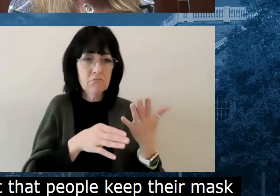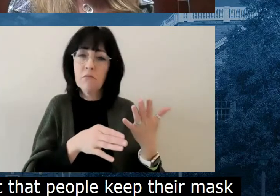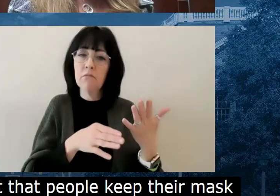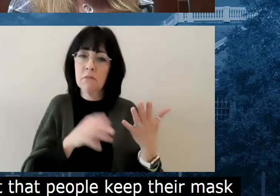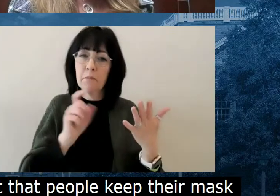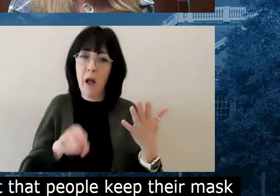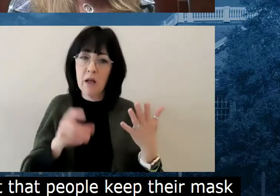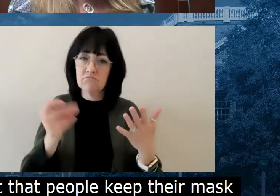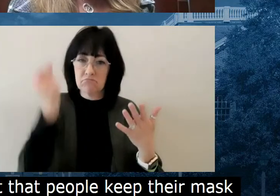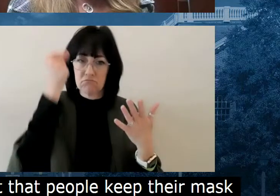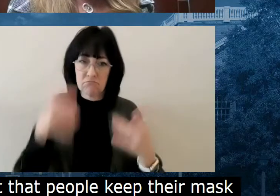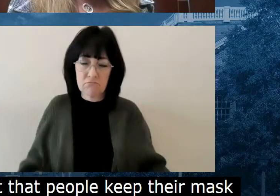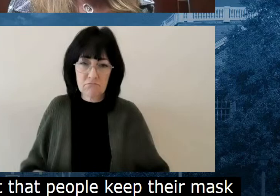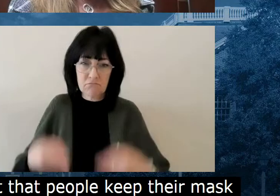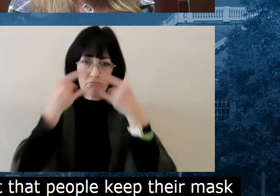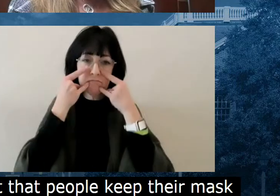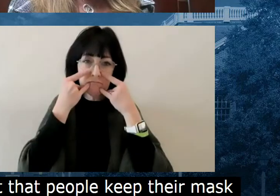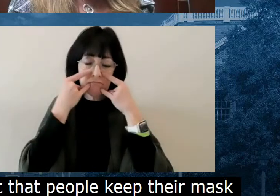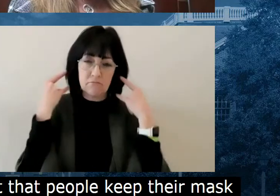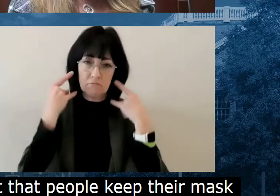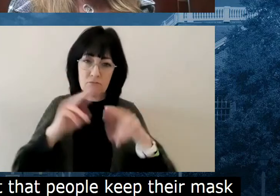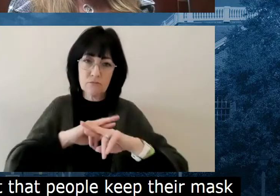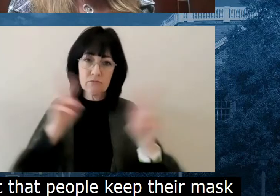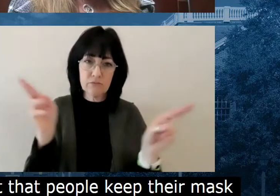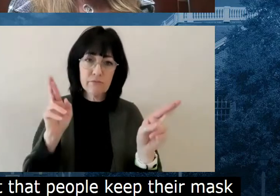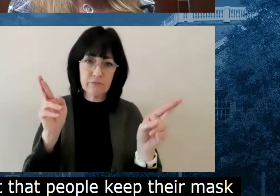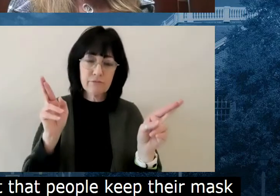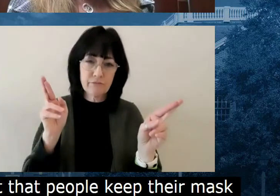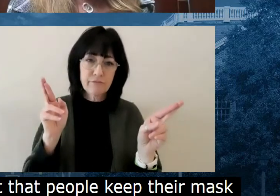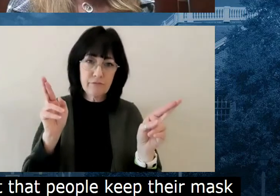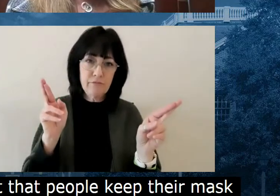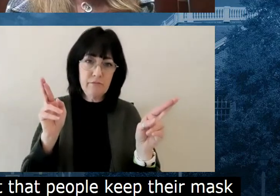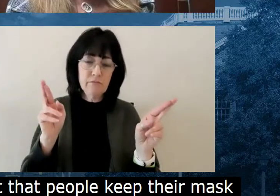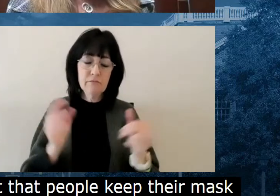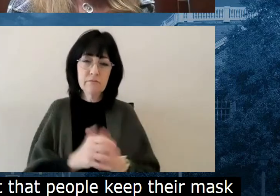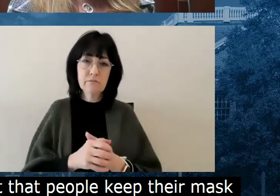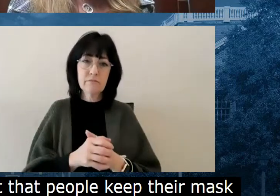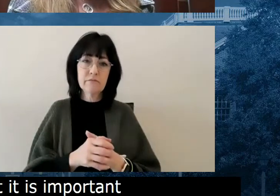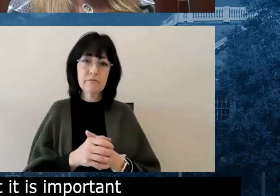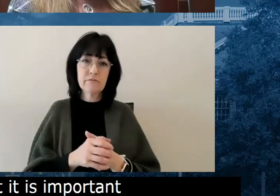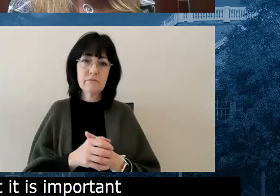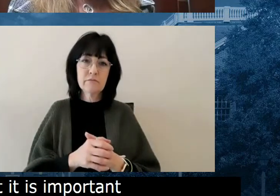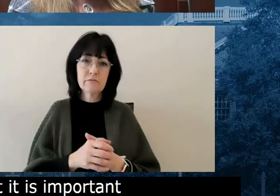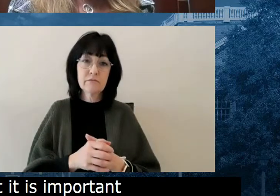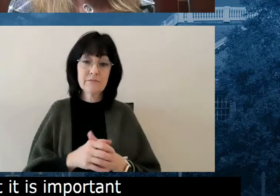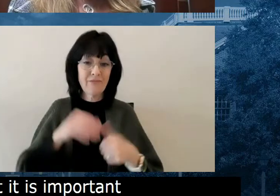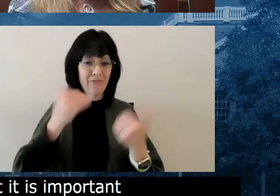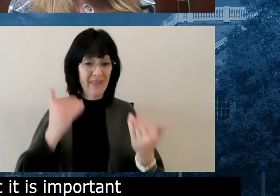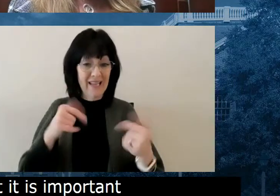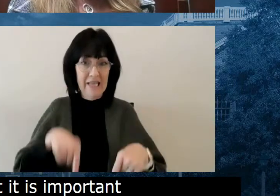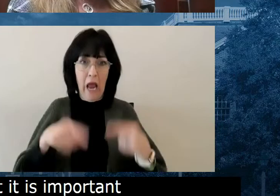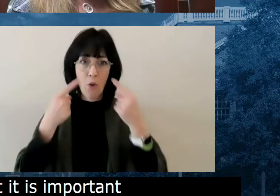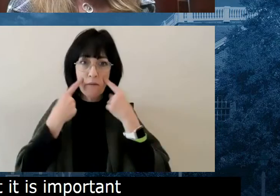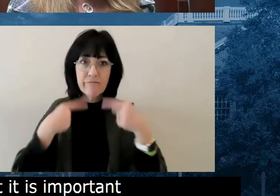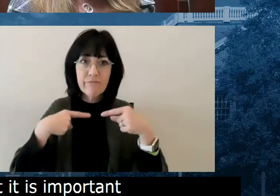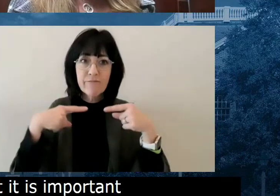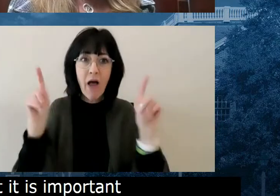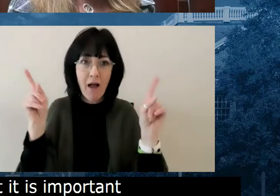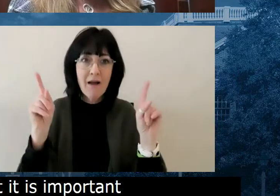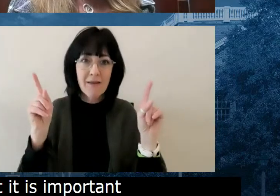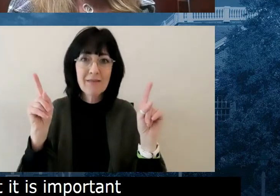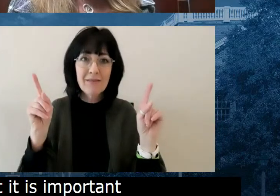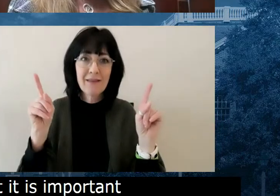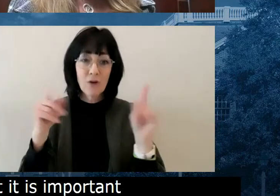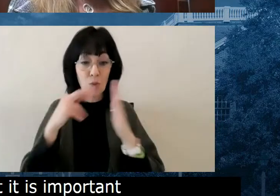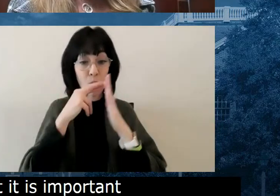the case may be, they have that mask with them. We're clearly moving. This is the biggest step towards loosening restrictions that we've